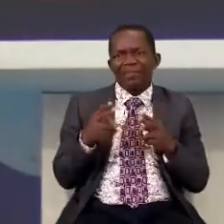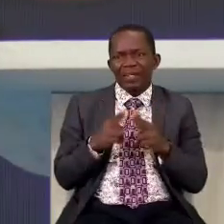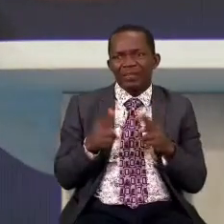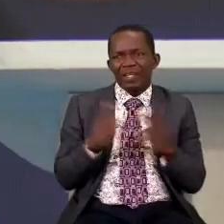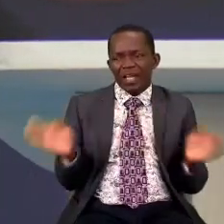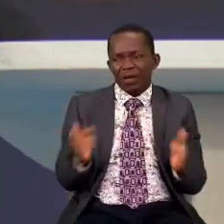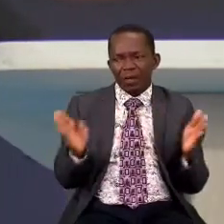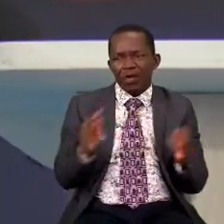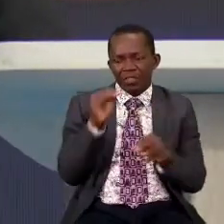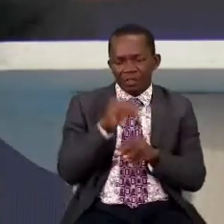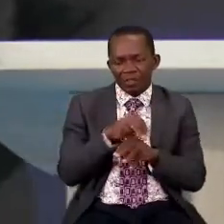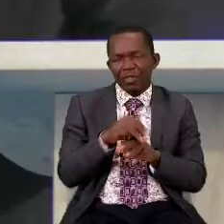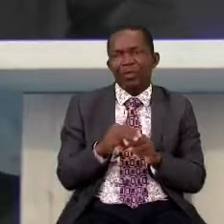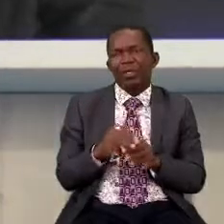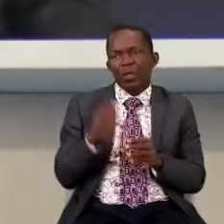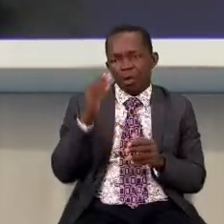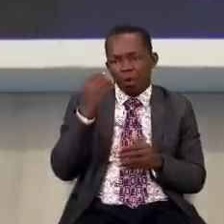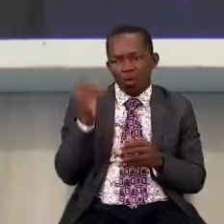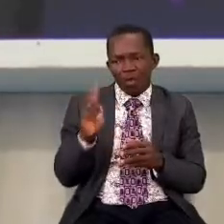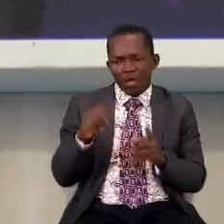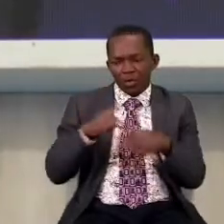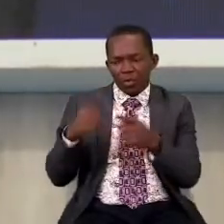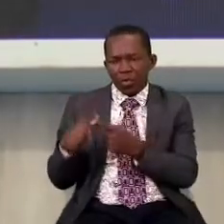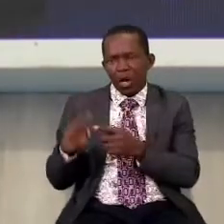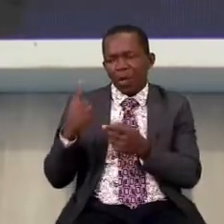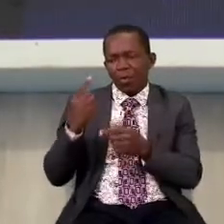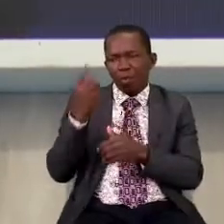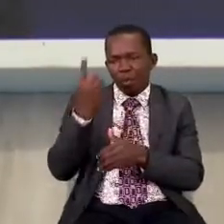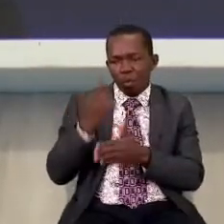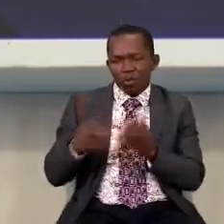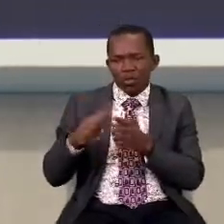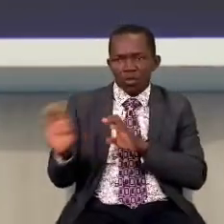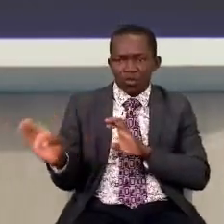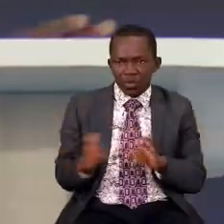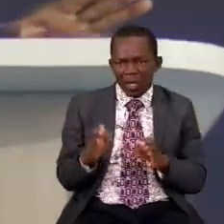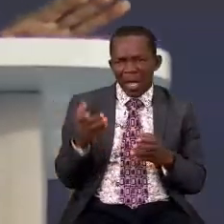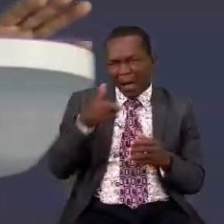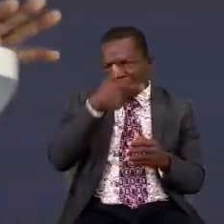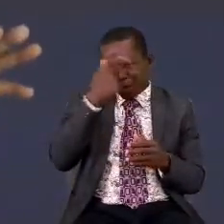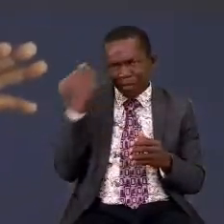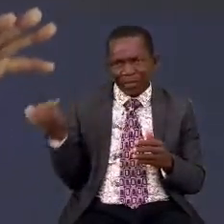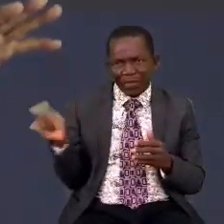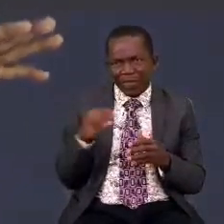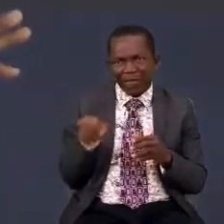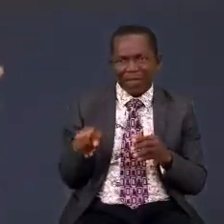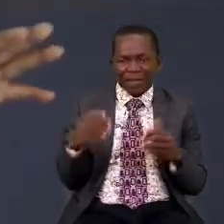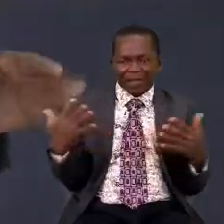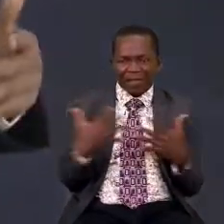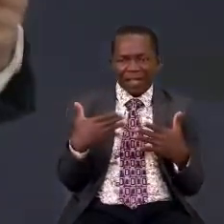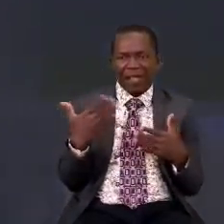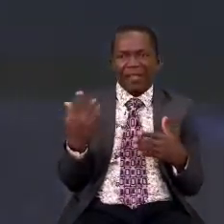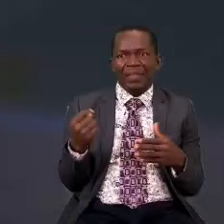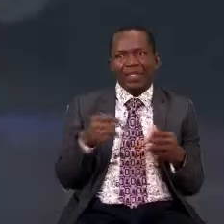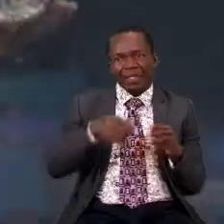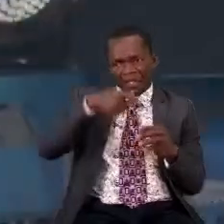that are there, they fear the look of the people that are there, they fear the appearance of the people that are